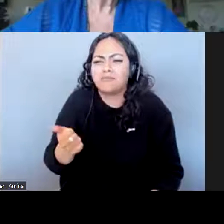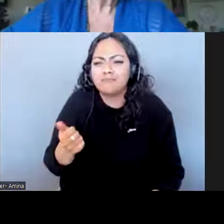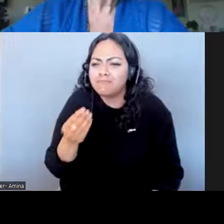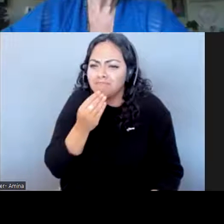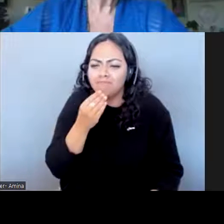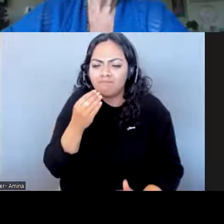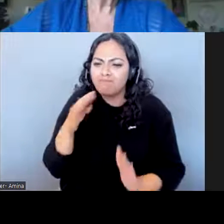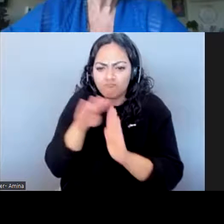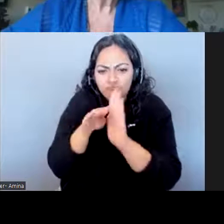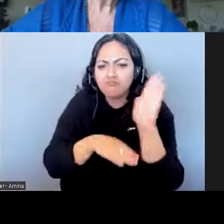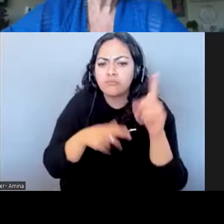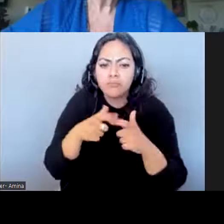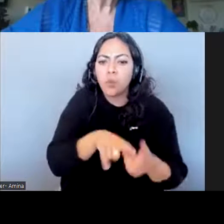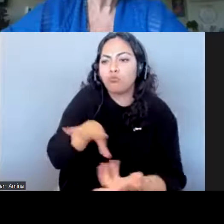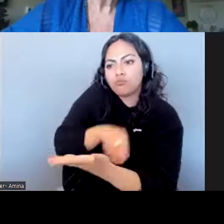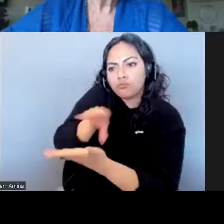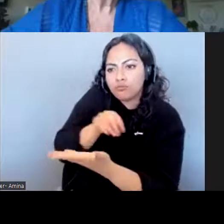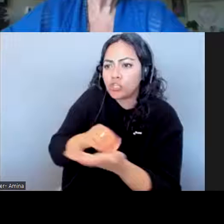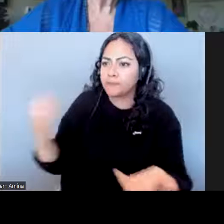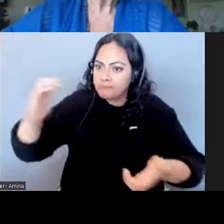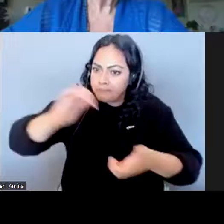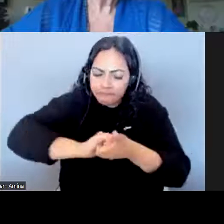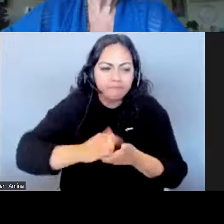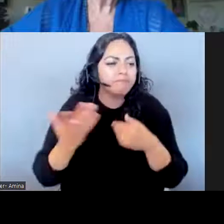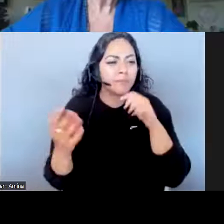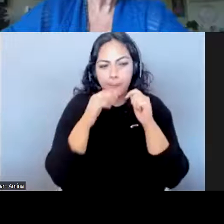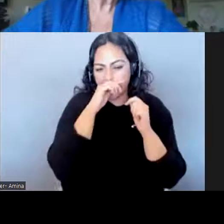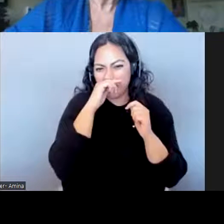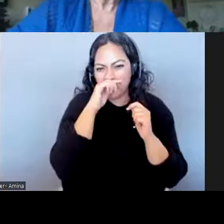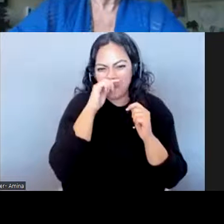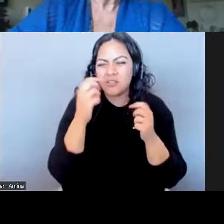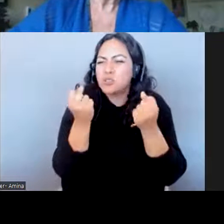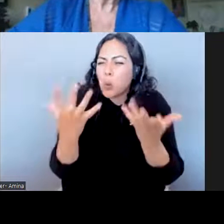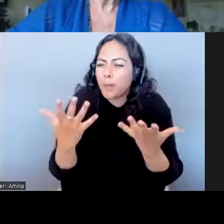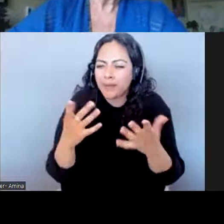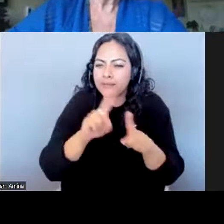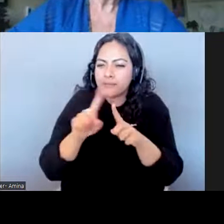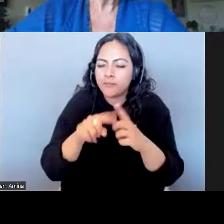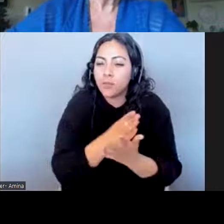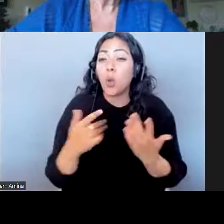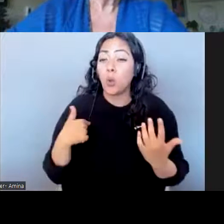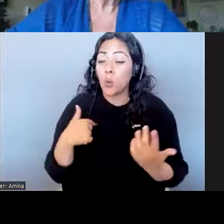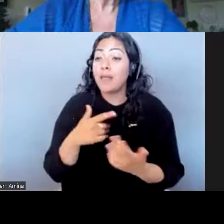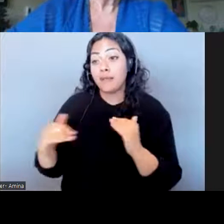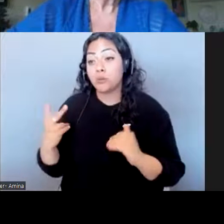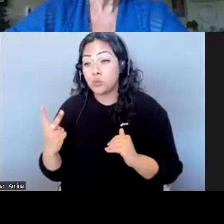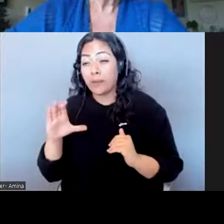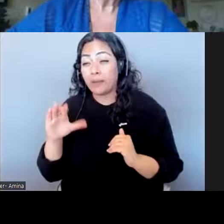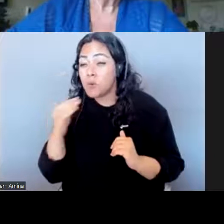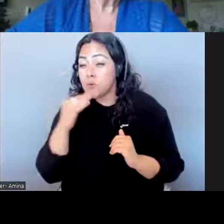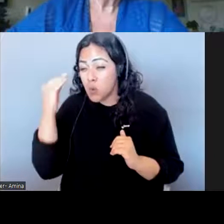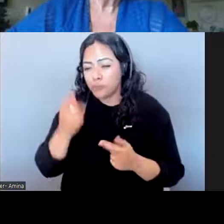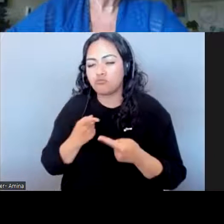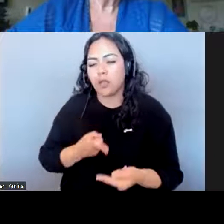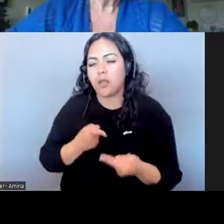the seniors. So many of them. We were struggling in a level 2 care home. I find that the